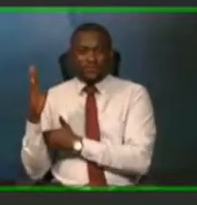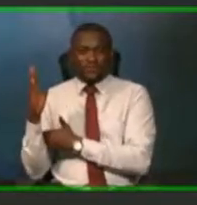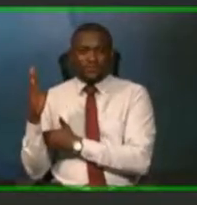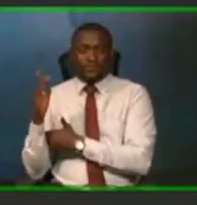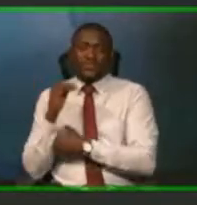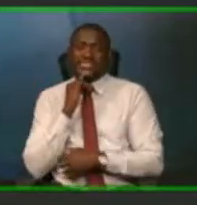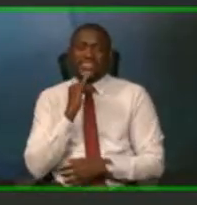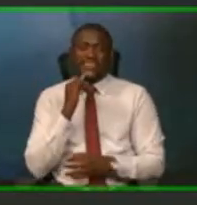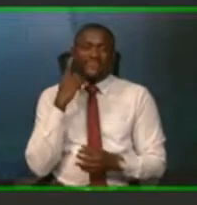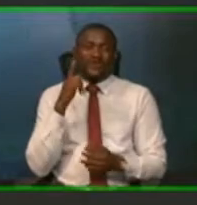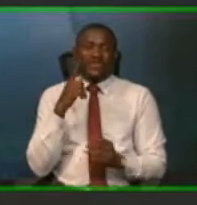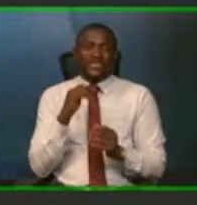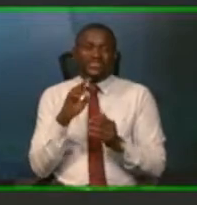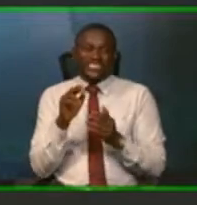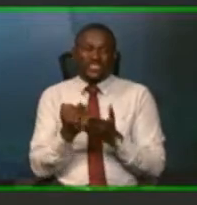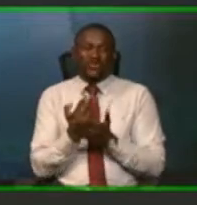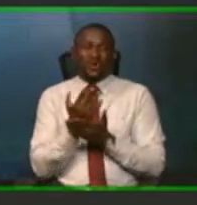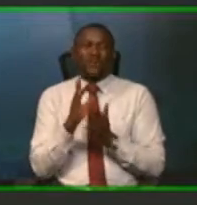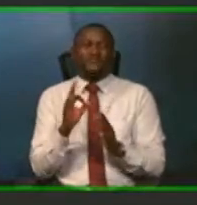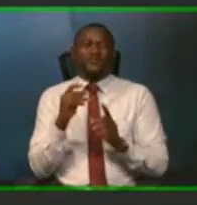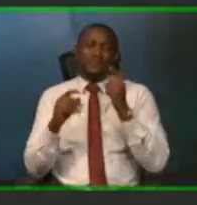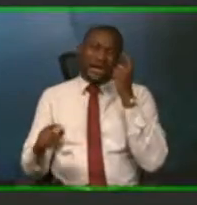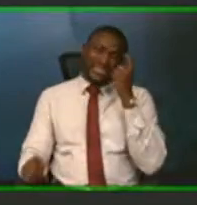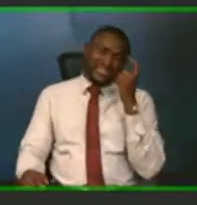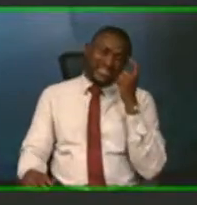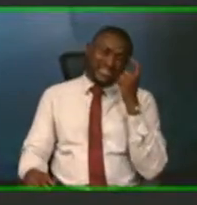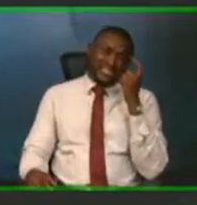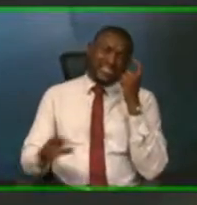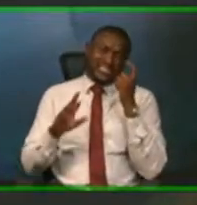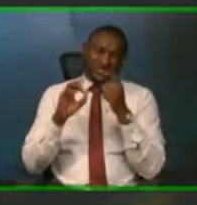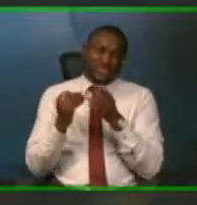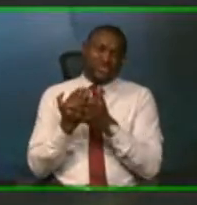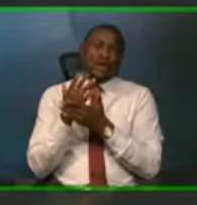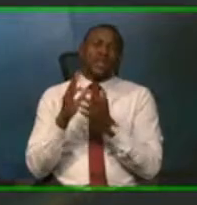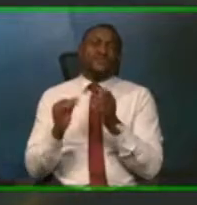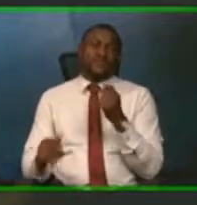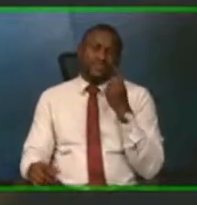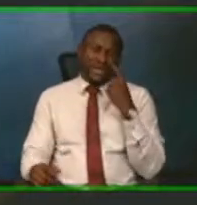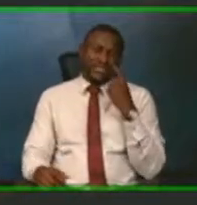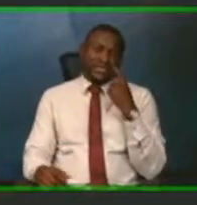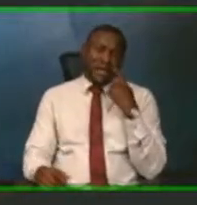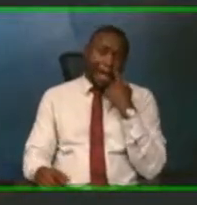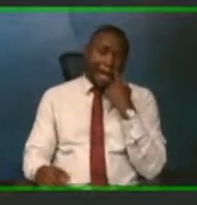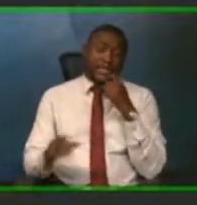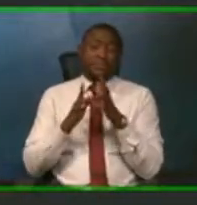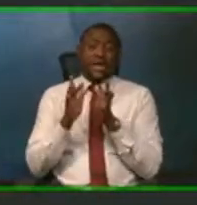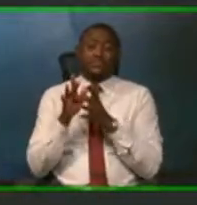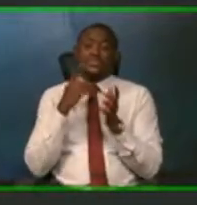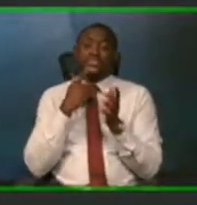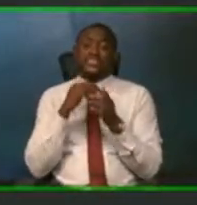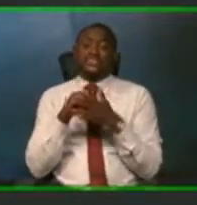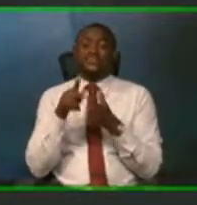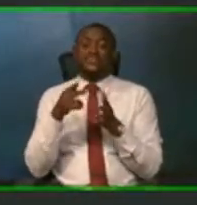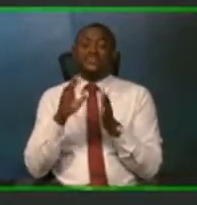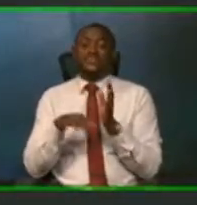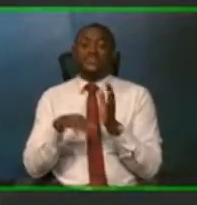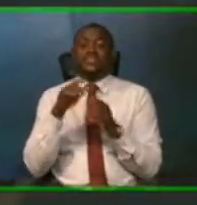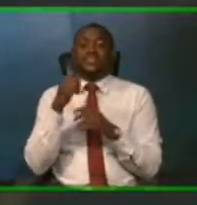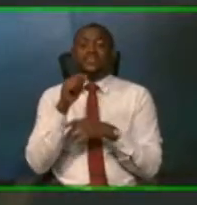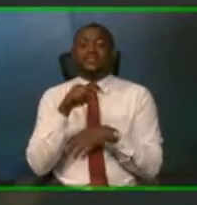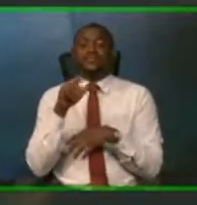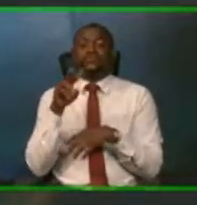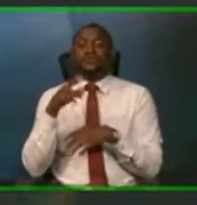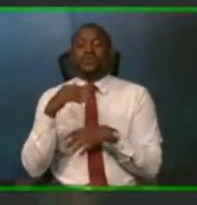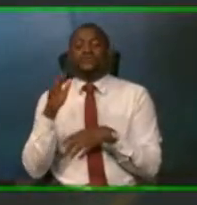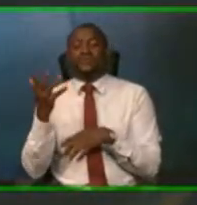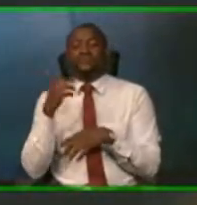is for the renewal of your mind. The renewal of your mind. The Bible says in Philippians chapter 2 and verse 5,